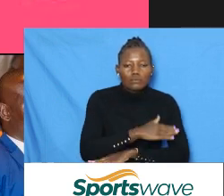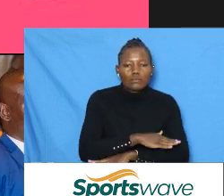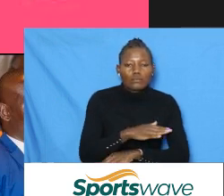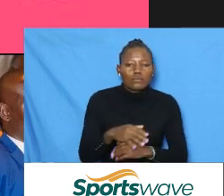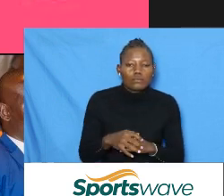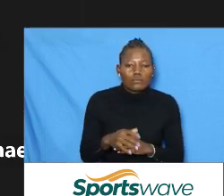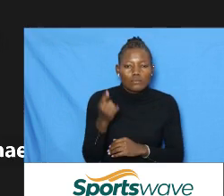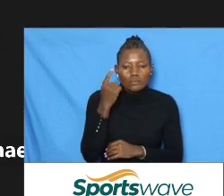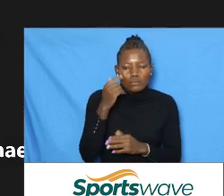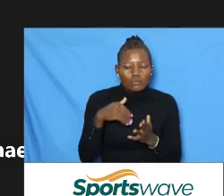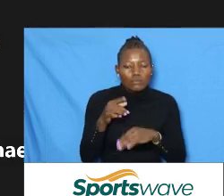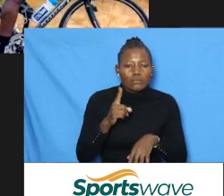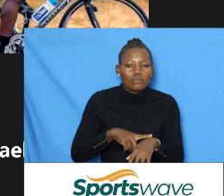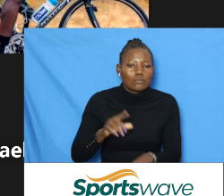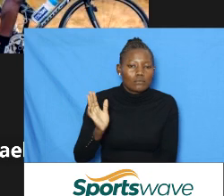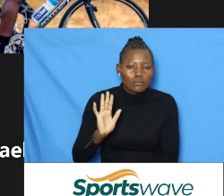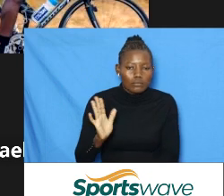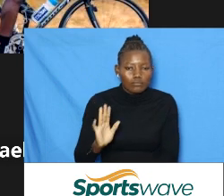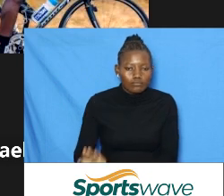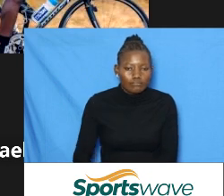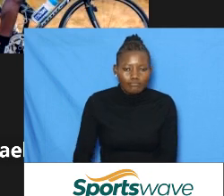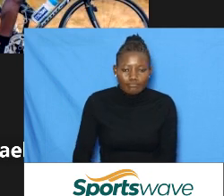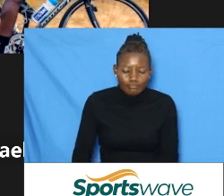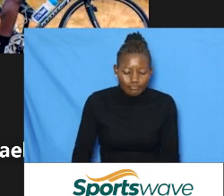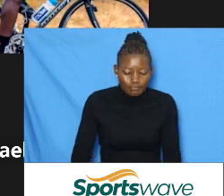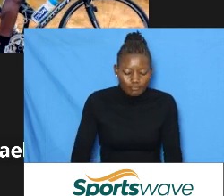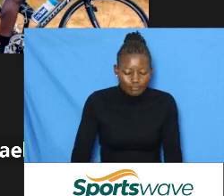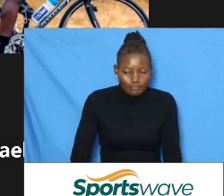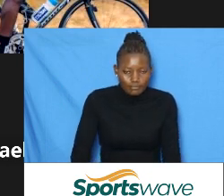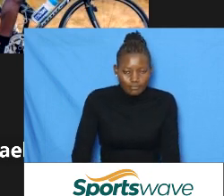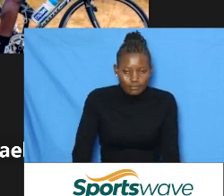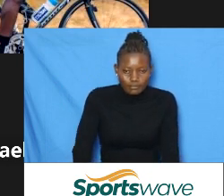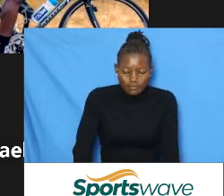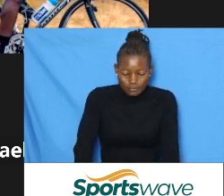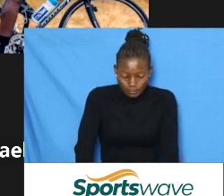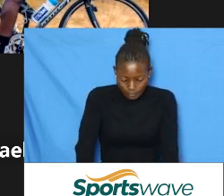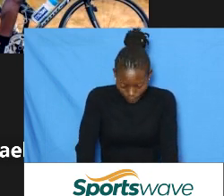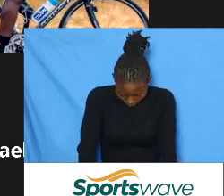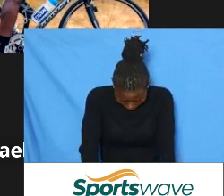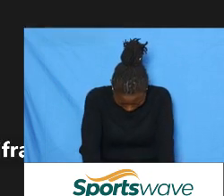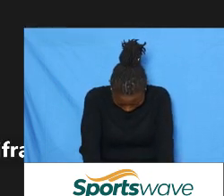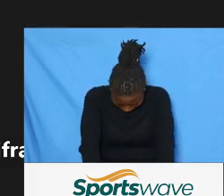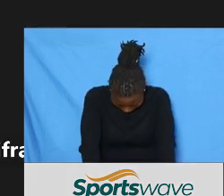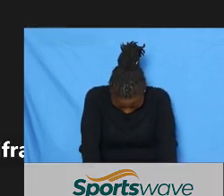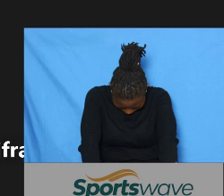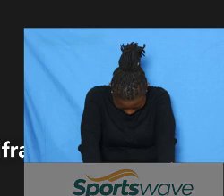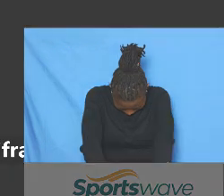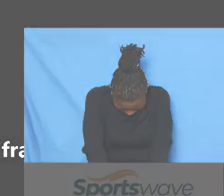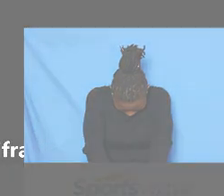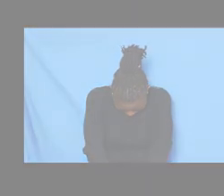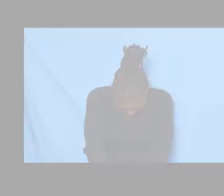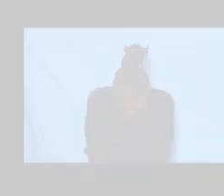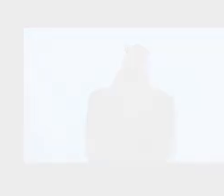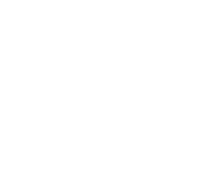Bye. Bye. Thank you, Gola. Bye-bye. Bye. Bye-bye. Thanks, Bye-bye. Secretary. Goodbye, everyone.